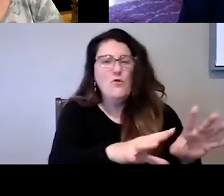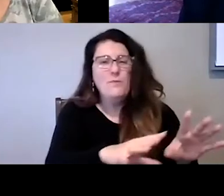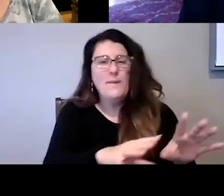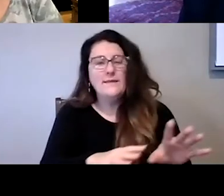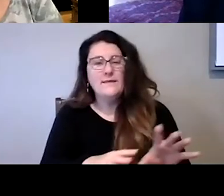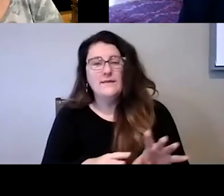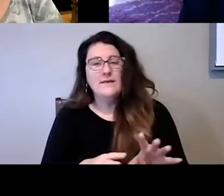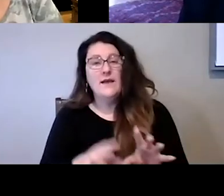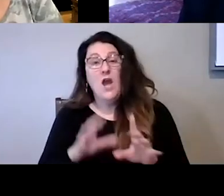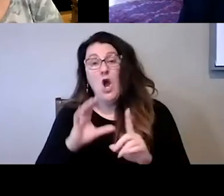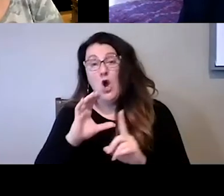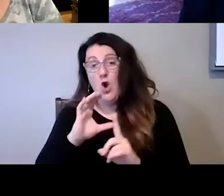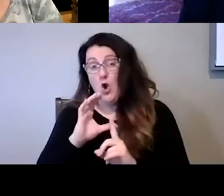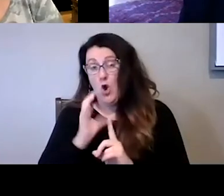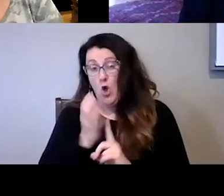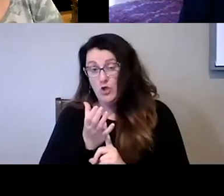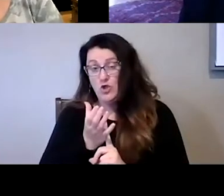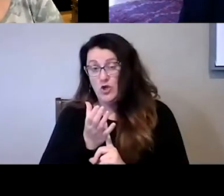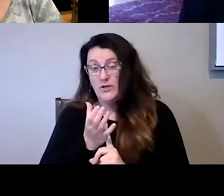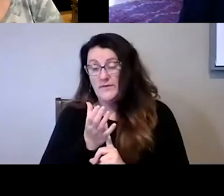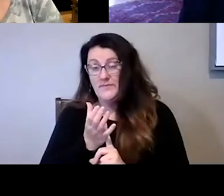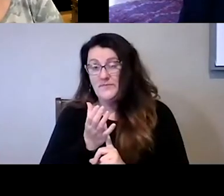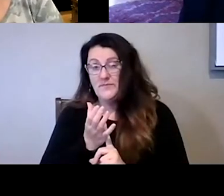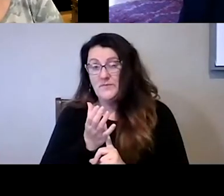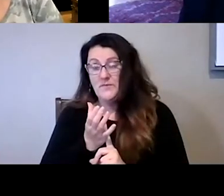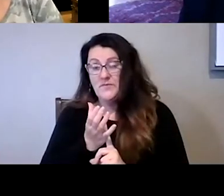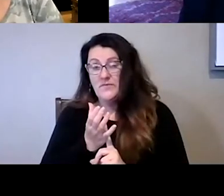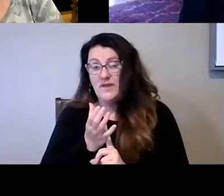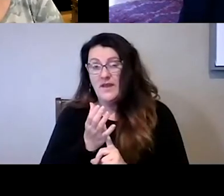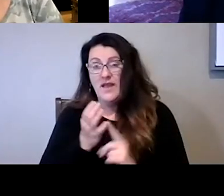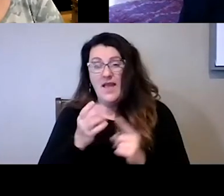and I say a culture movement, that's